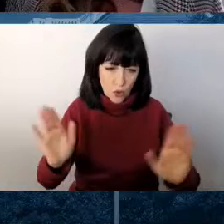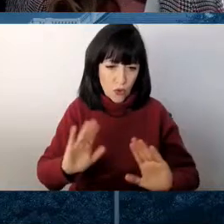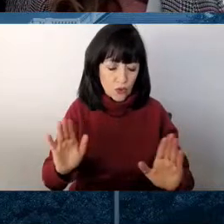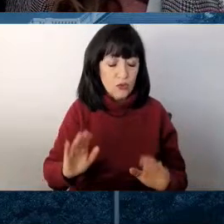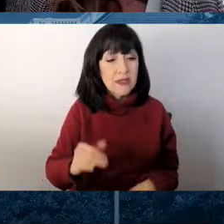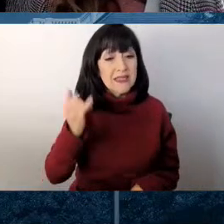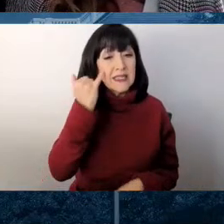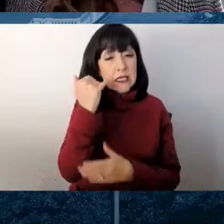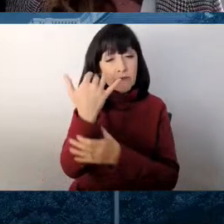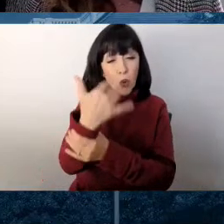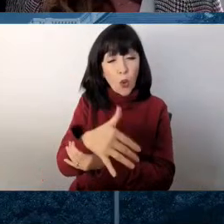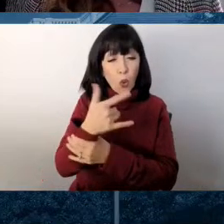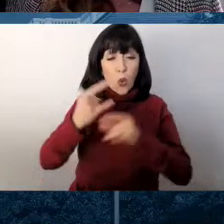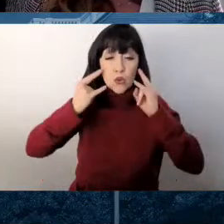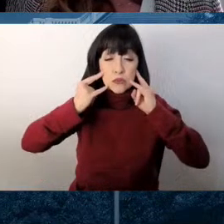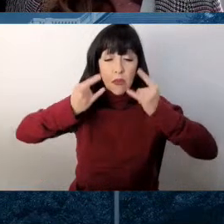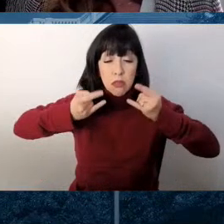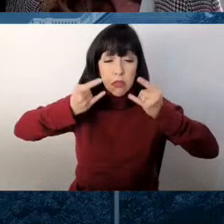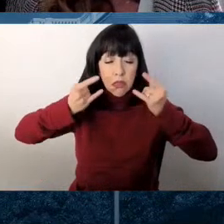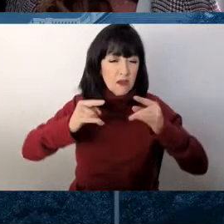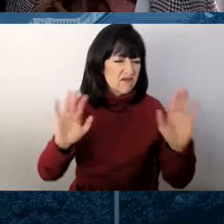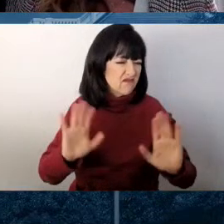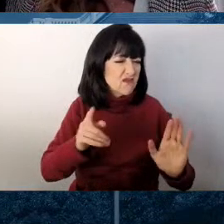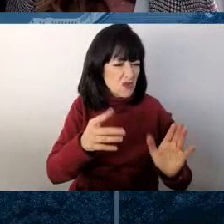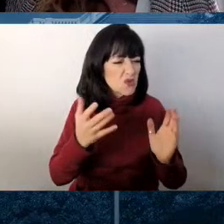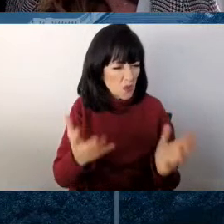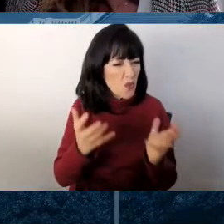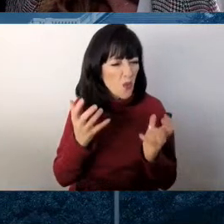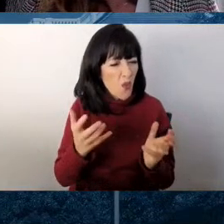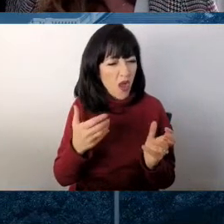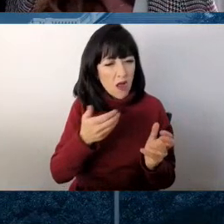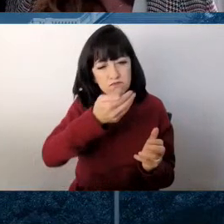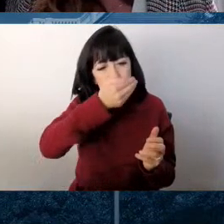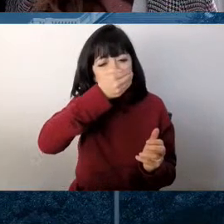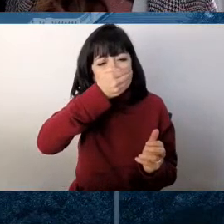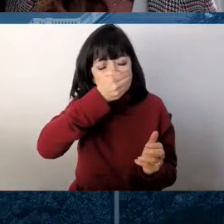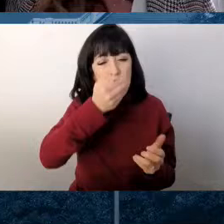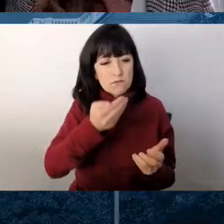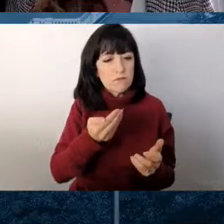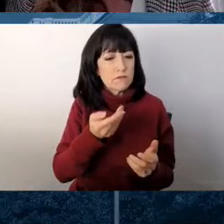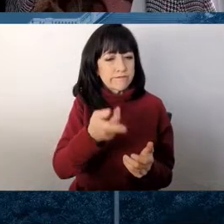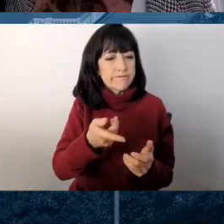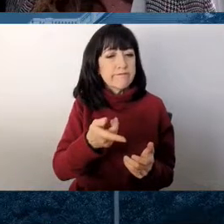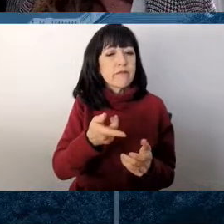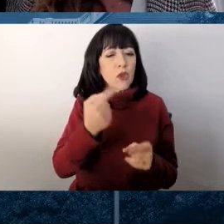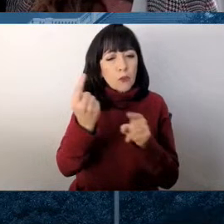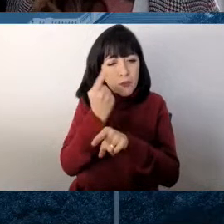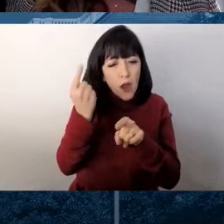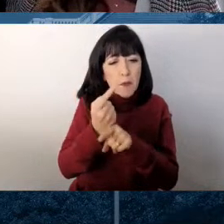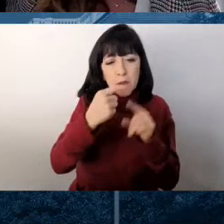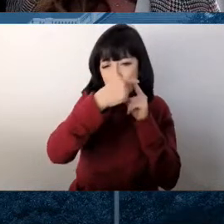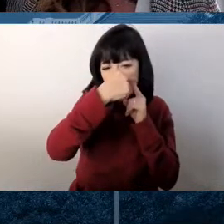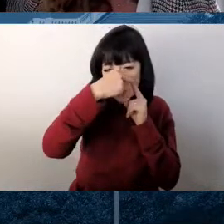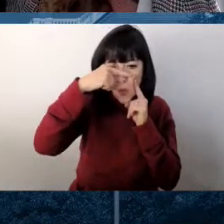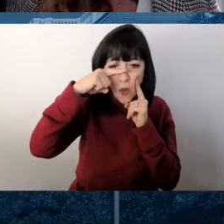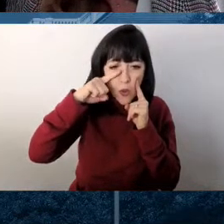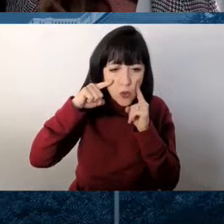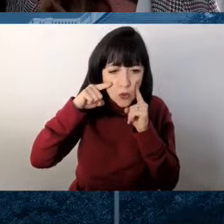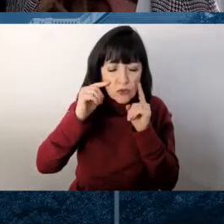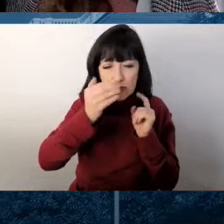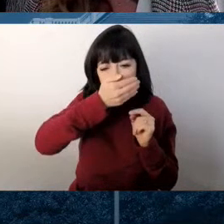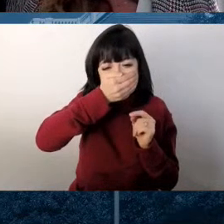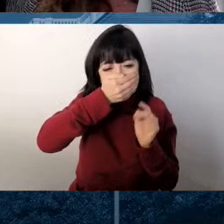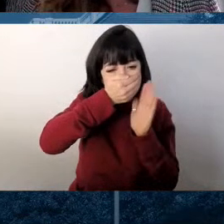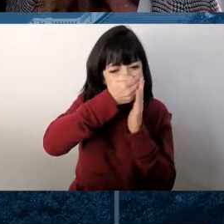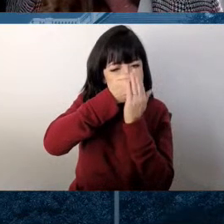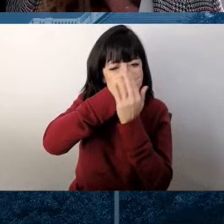make sure that you will wear it correctly and consistently. Correctly meaning over your mouth and nose, and wear it